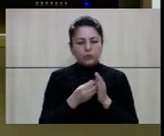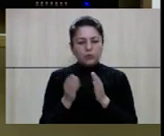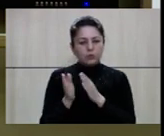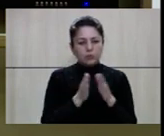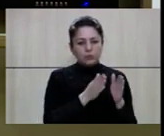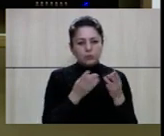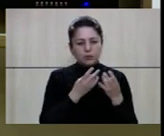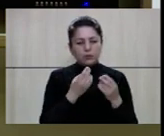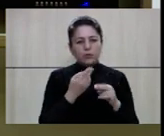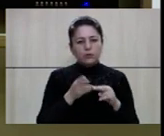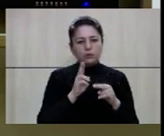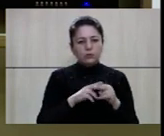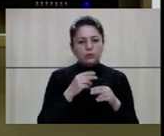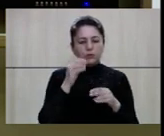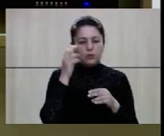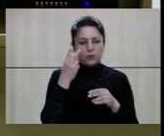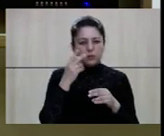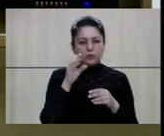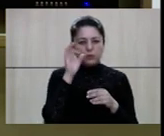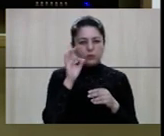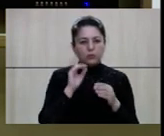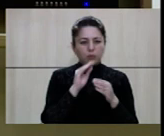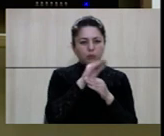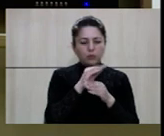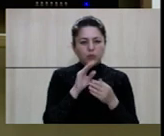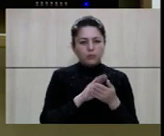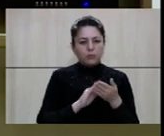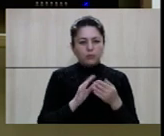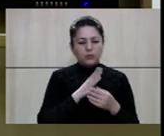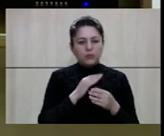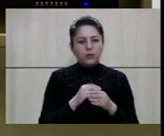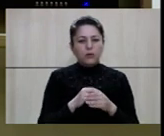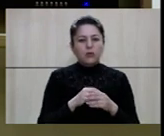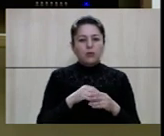biz 2 ta nolni qo'yib to'ldirdik. Keyingisiga ahamiyat bering.